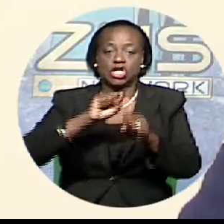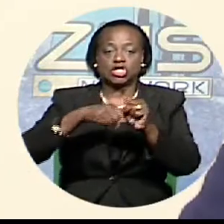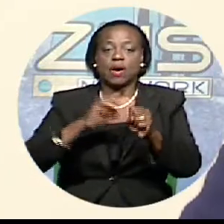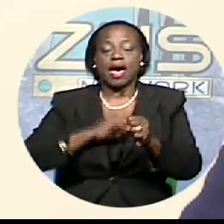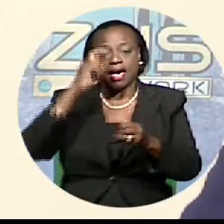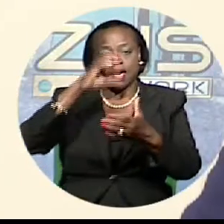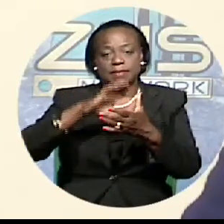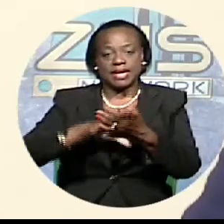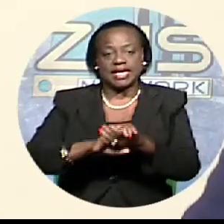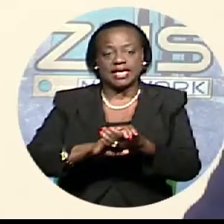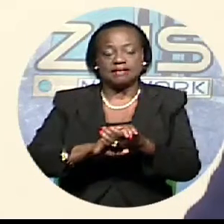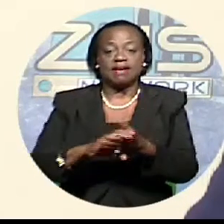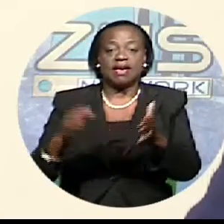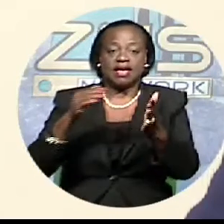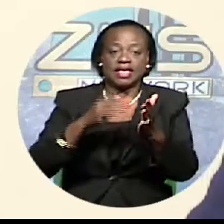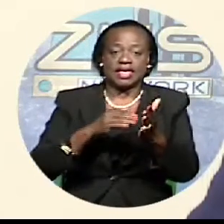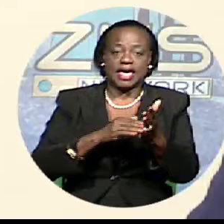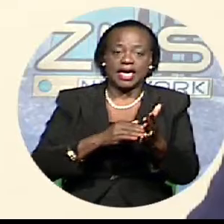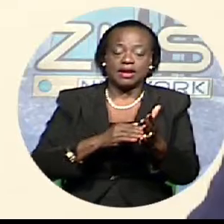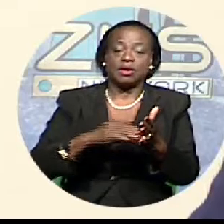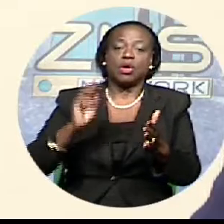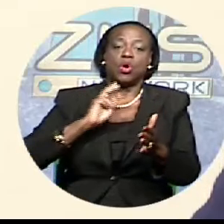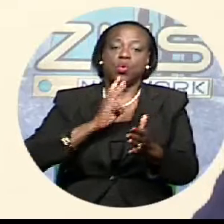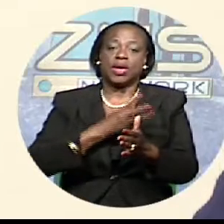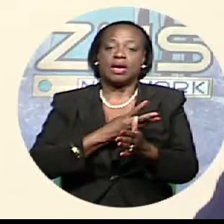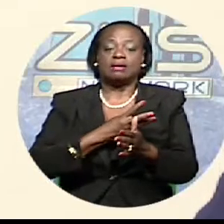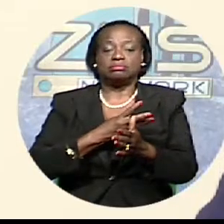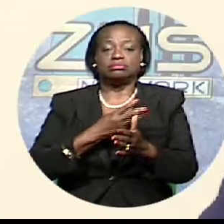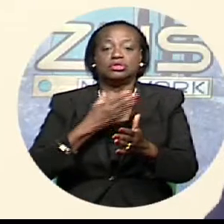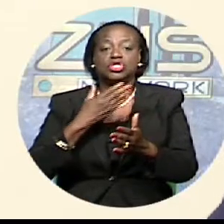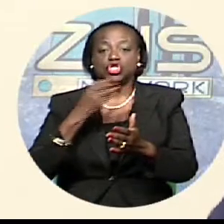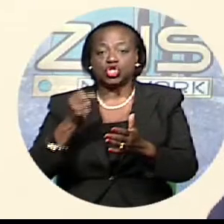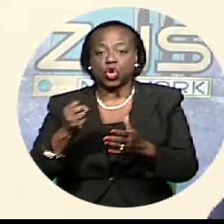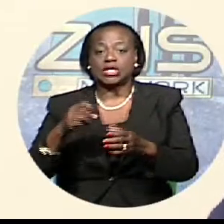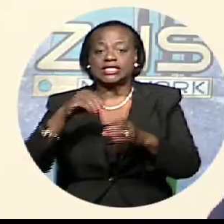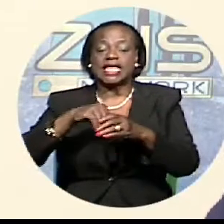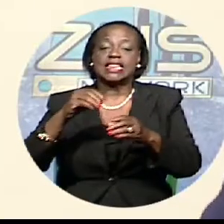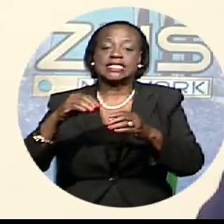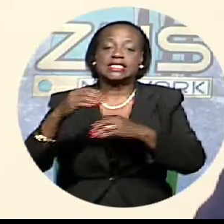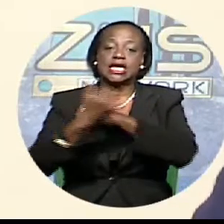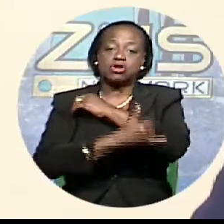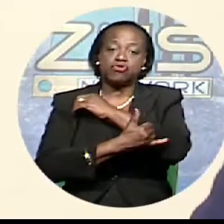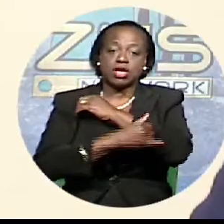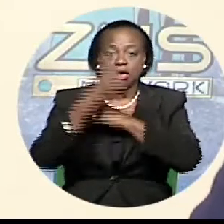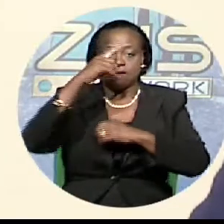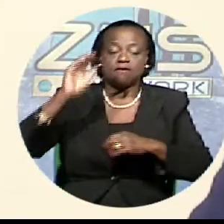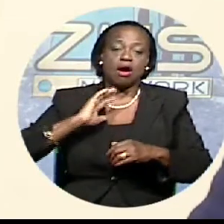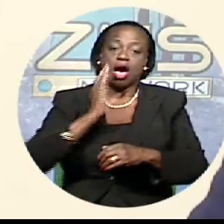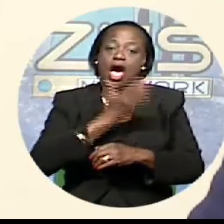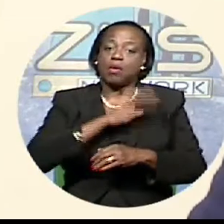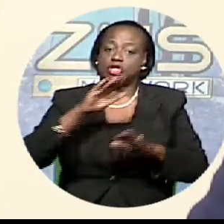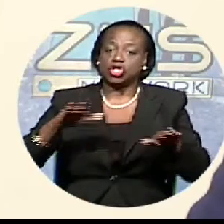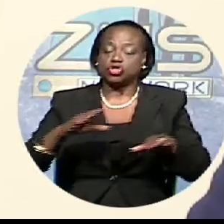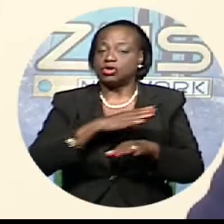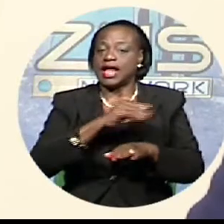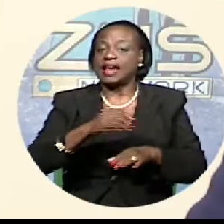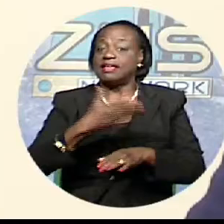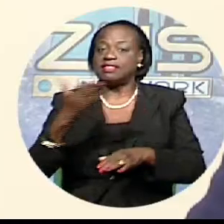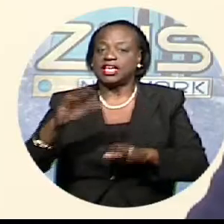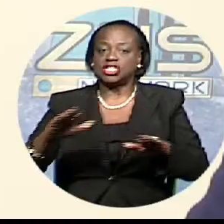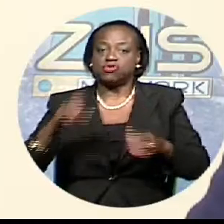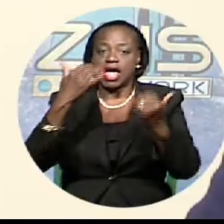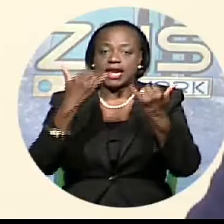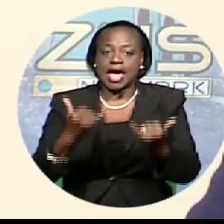that, again, we are stewards of this country for our children and their children. So I believe now is the time